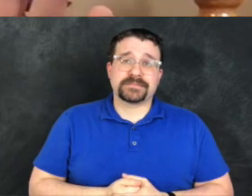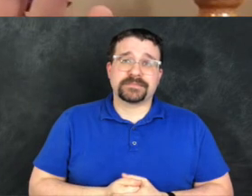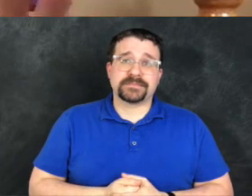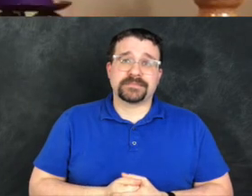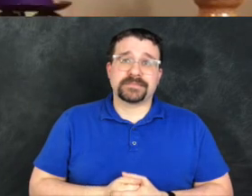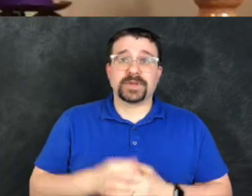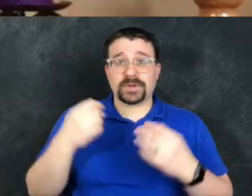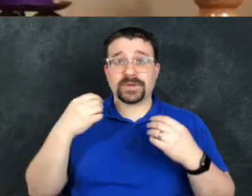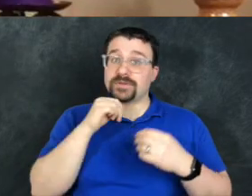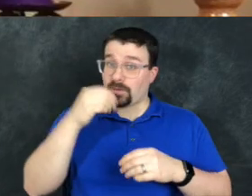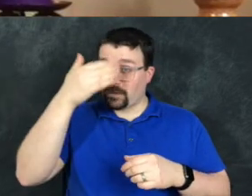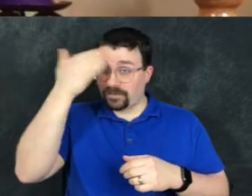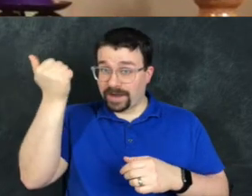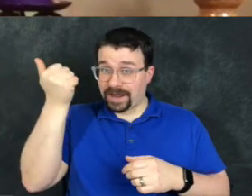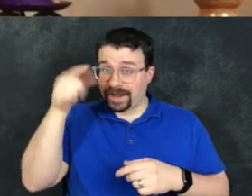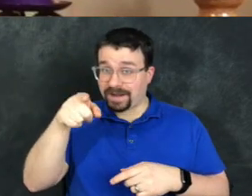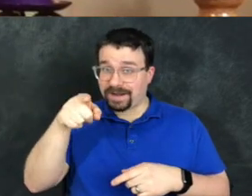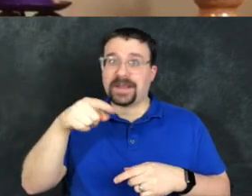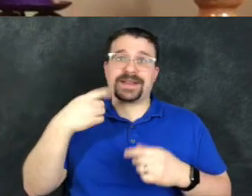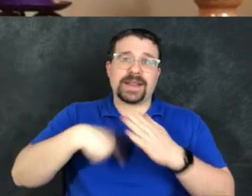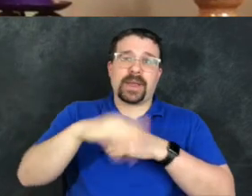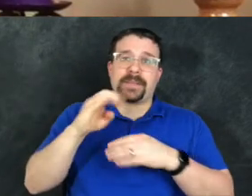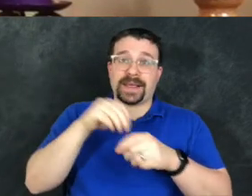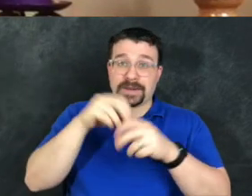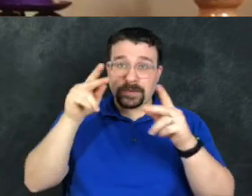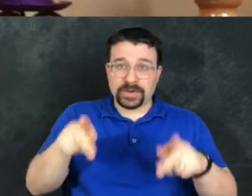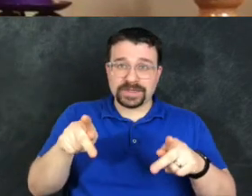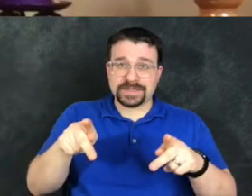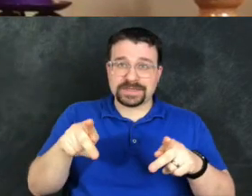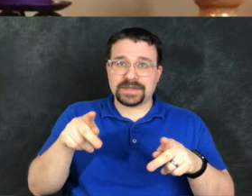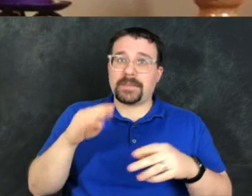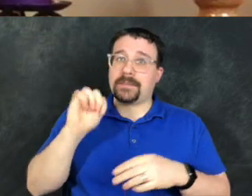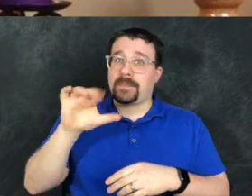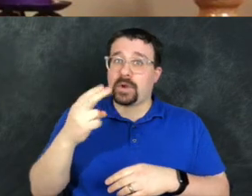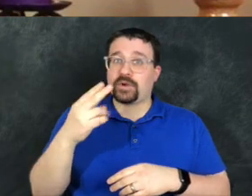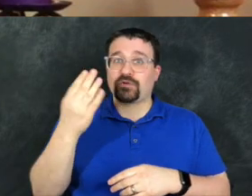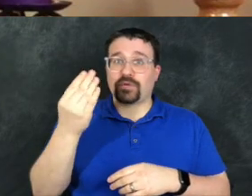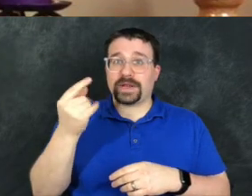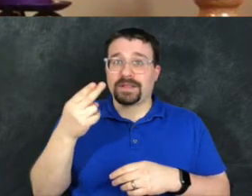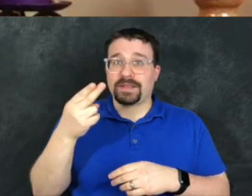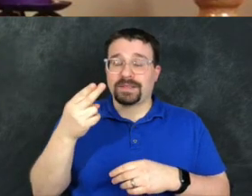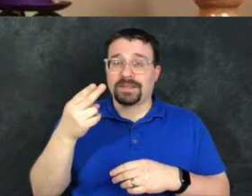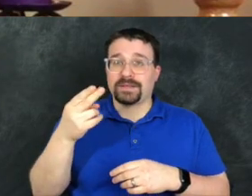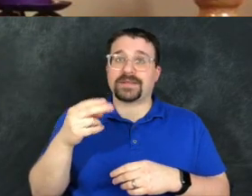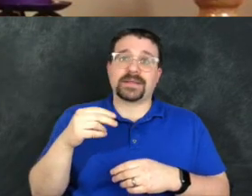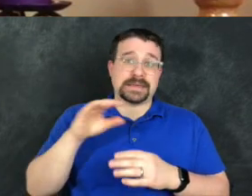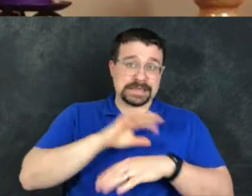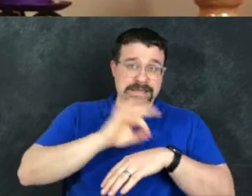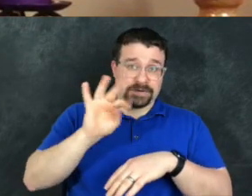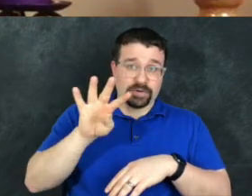Amen. Don't forget, next week we're back in person, March 14th,